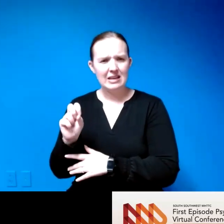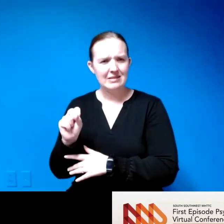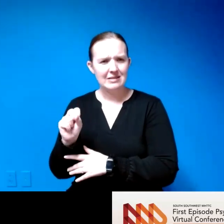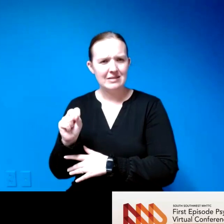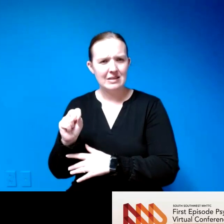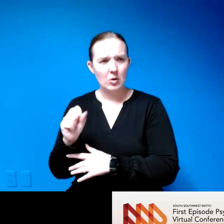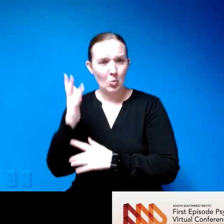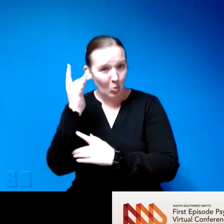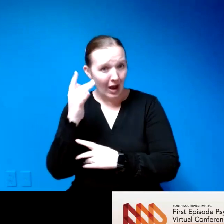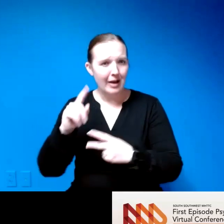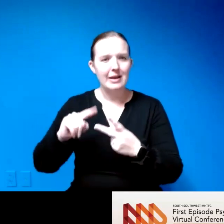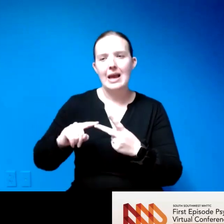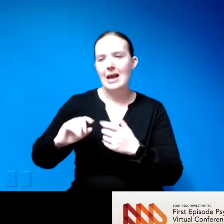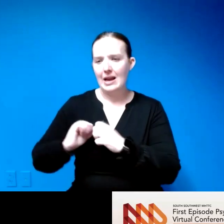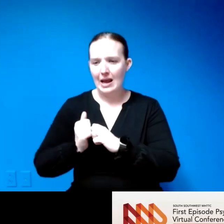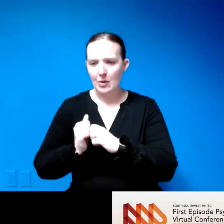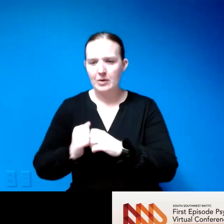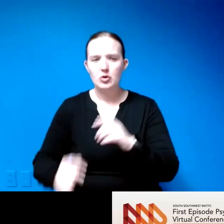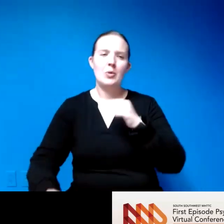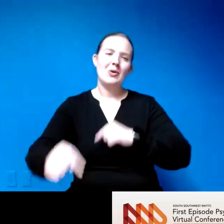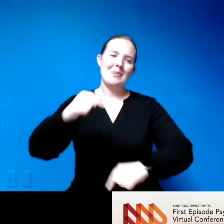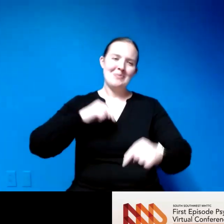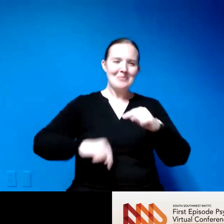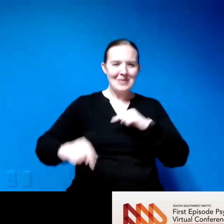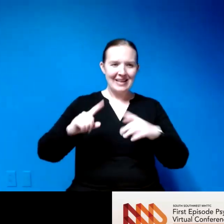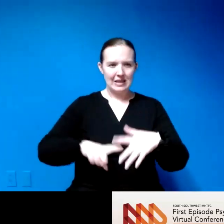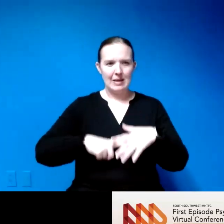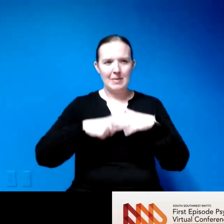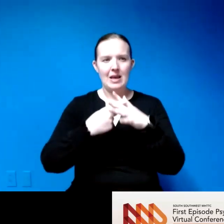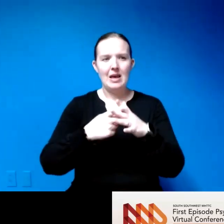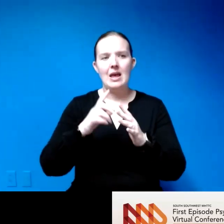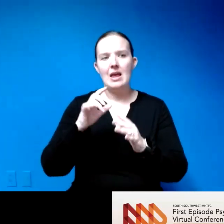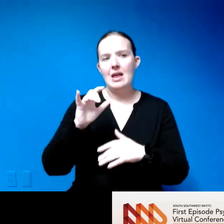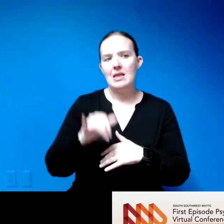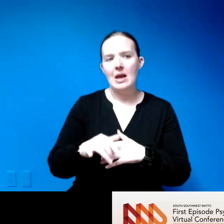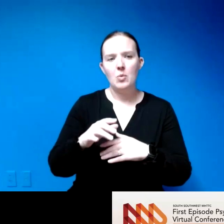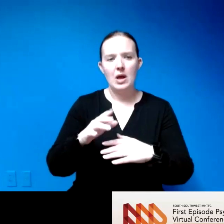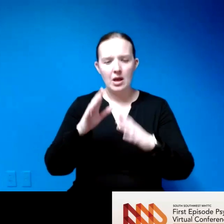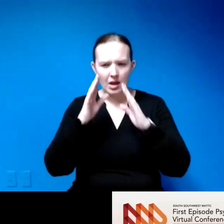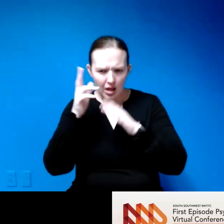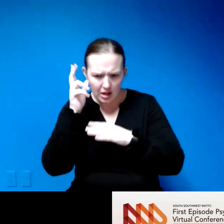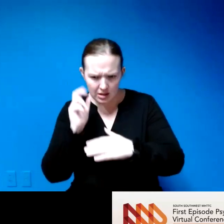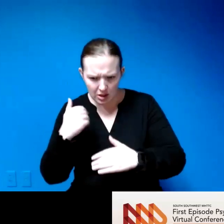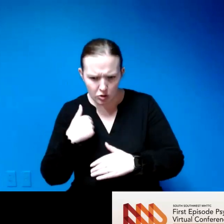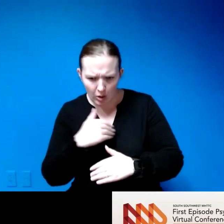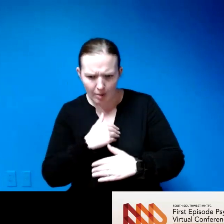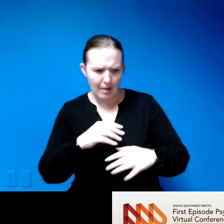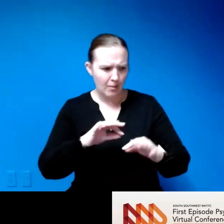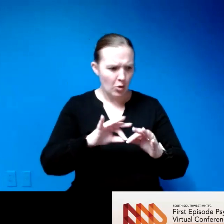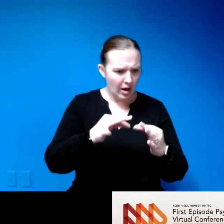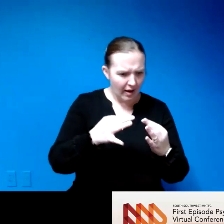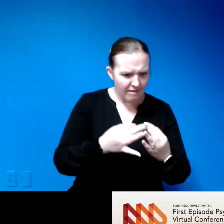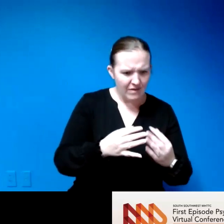talk about, let me go back to the beginning, which was in listening to our members and our families, their